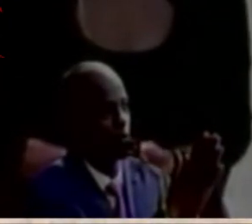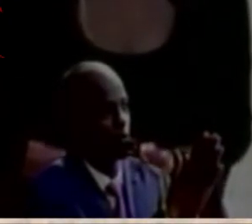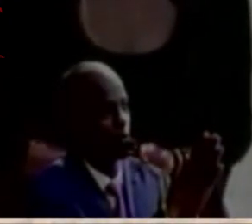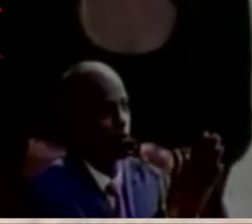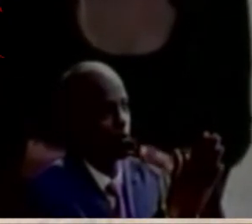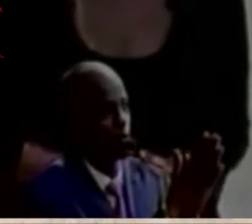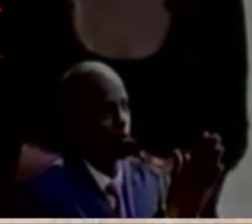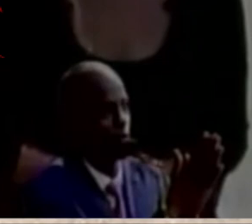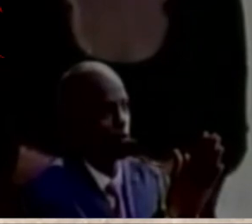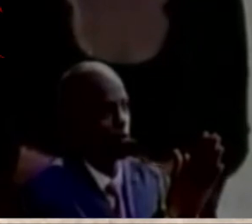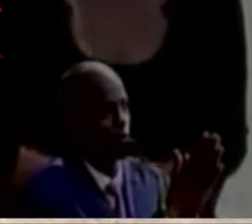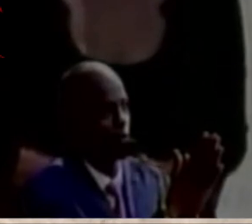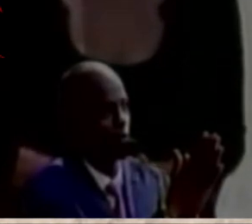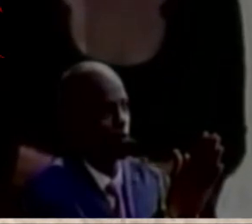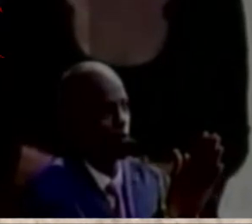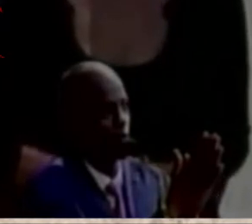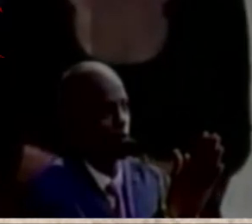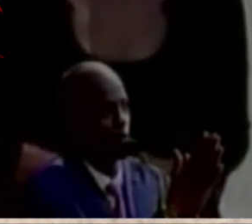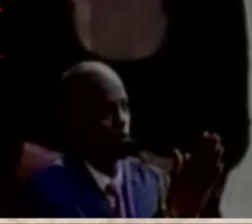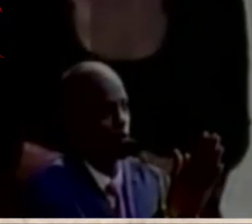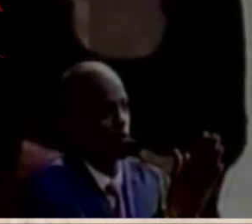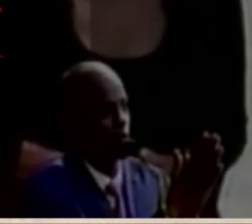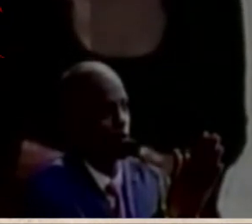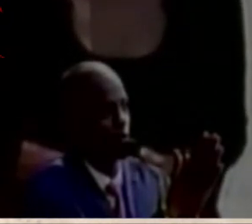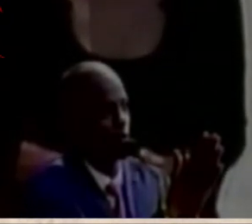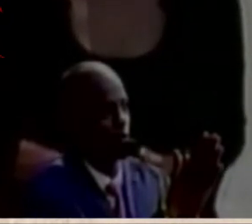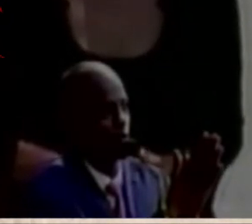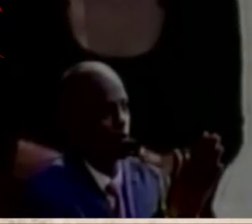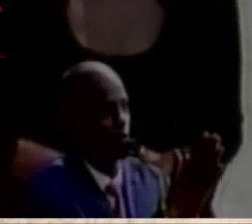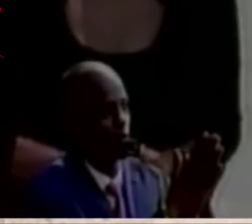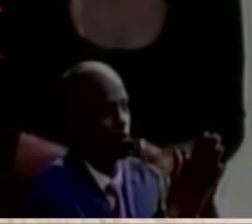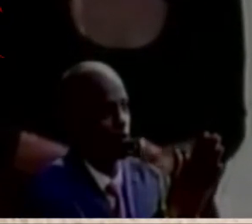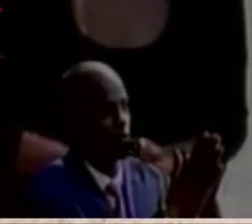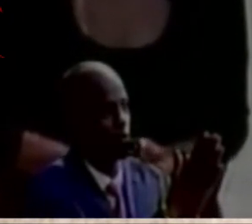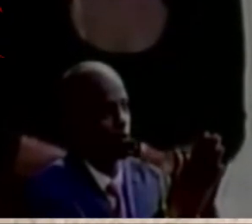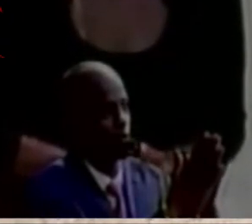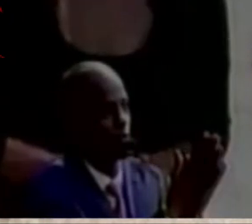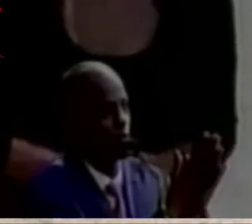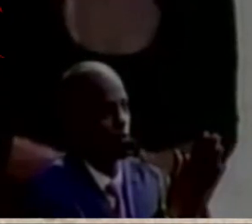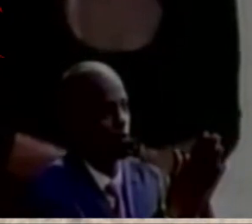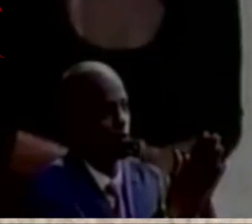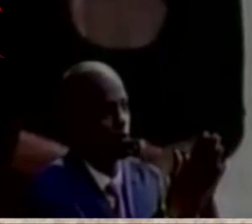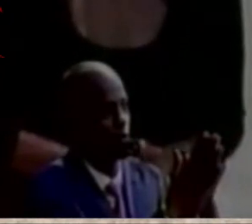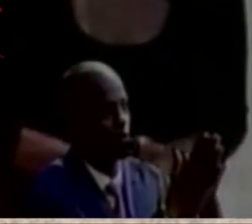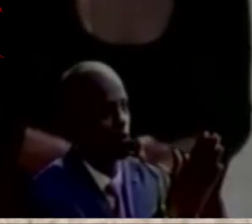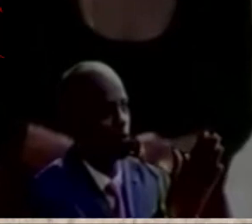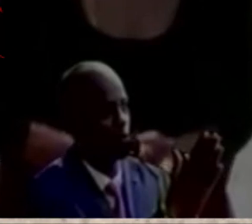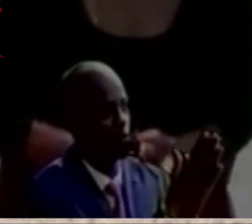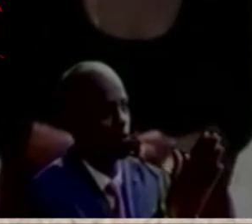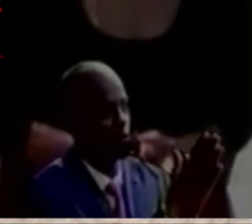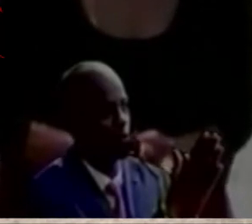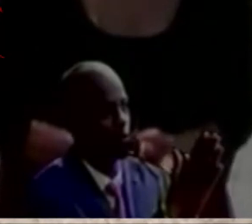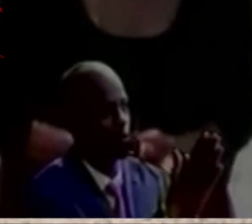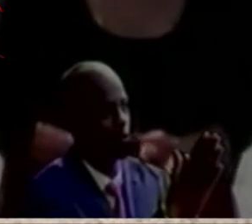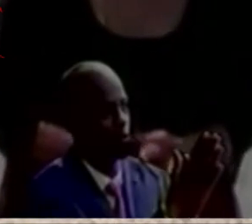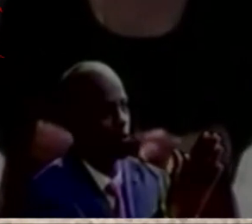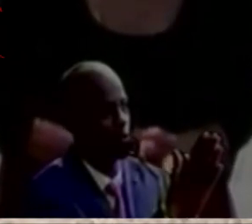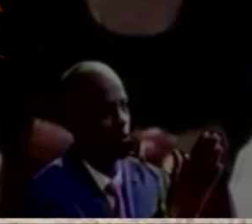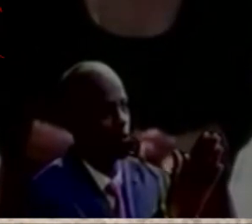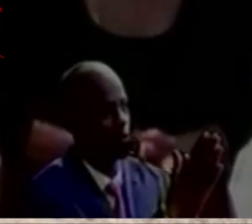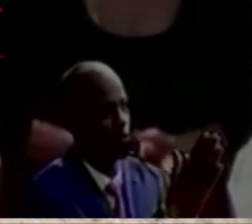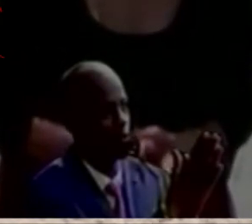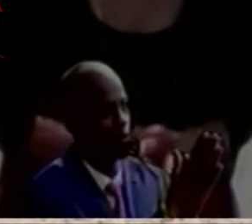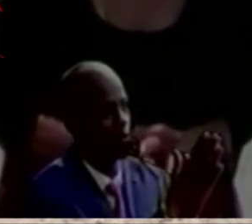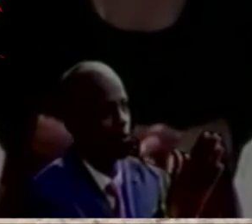pilots in the world, and they are continuing to do all that they can to save lives. I would also want to note that the